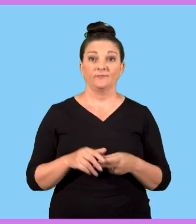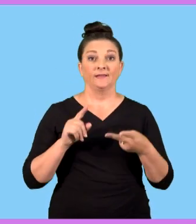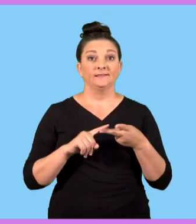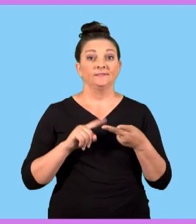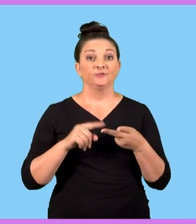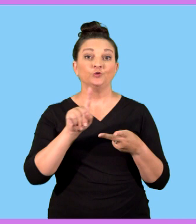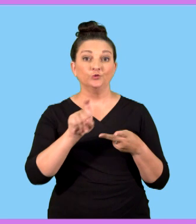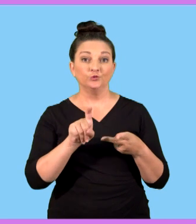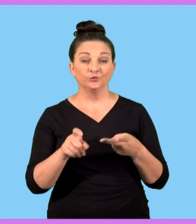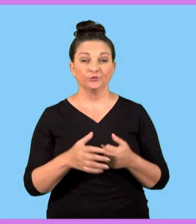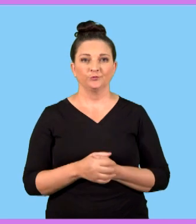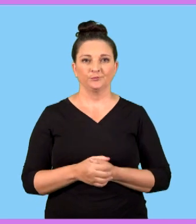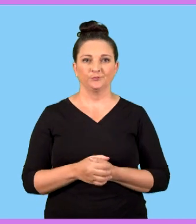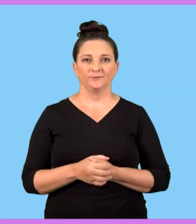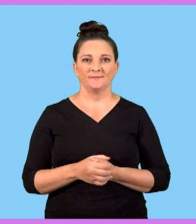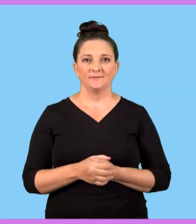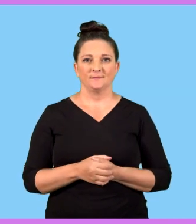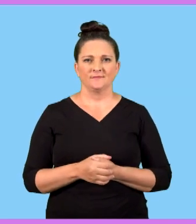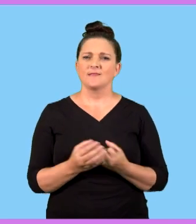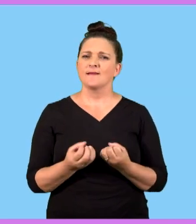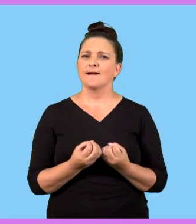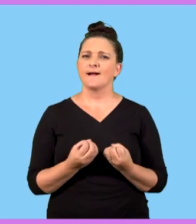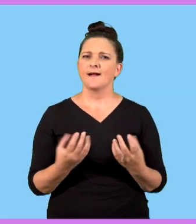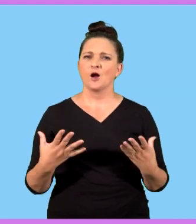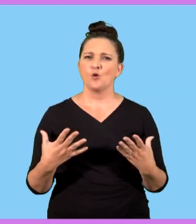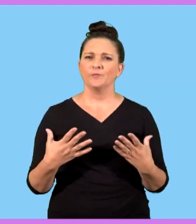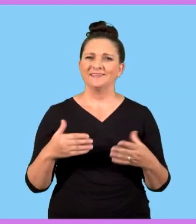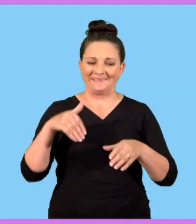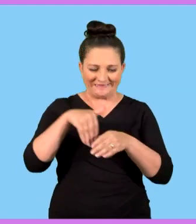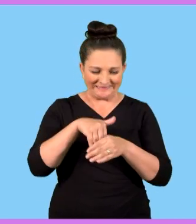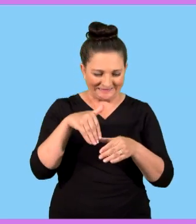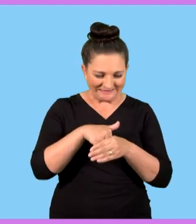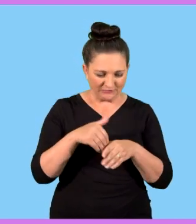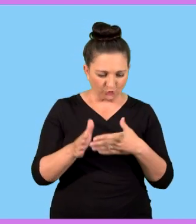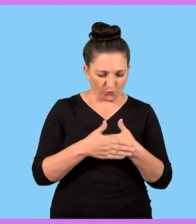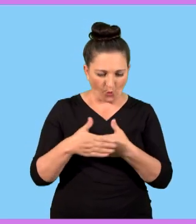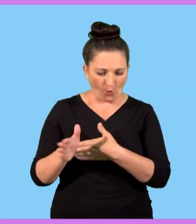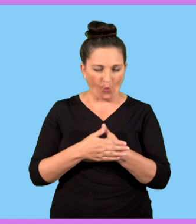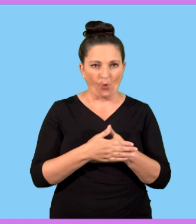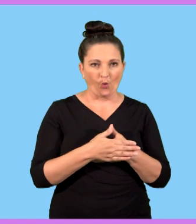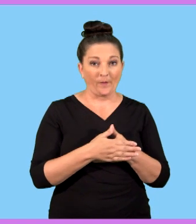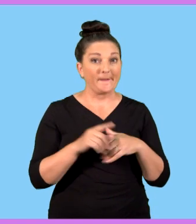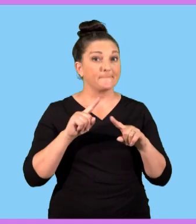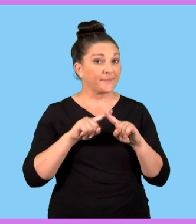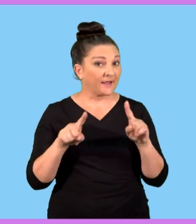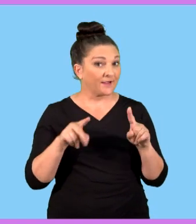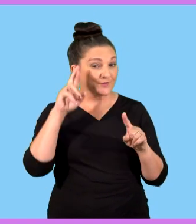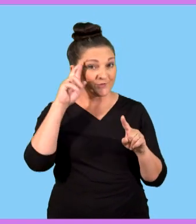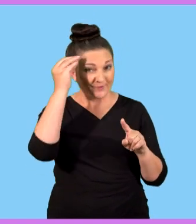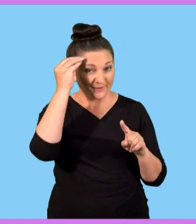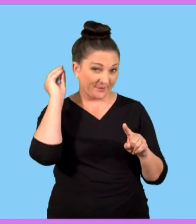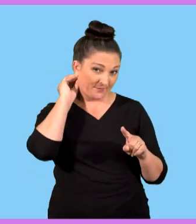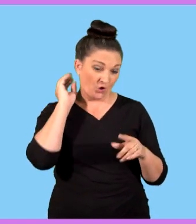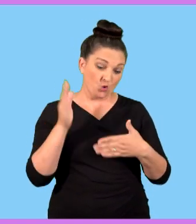here says, determine the number of interior doors found on the plan. Remember, it should